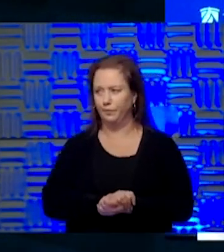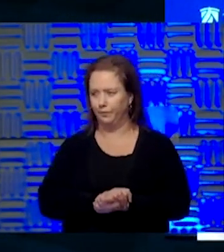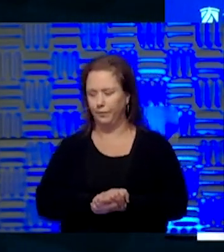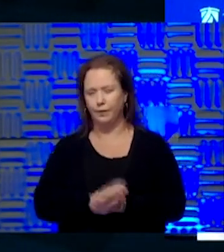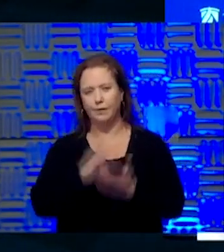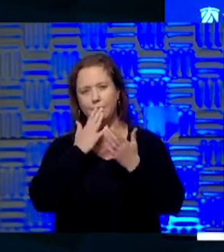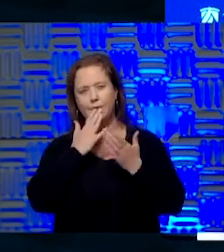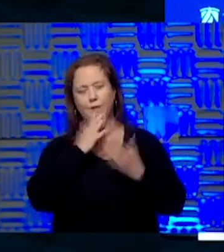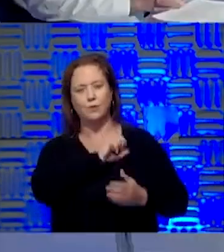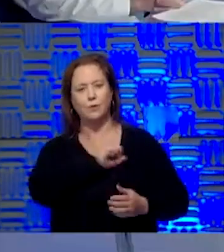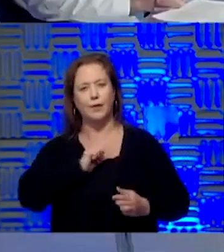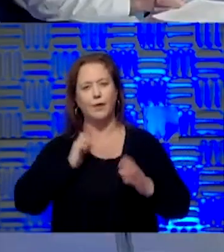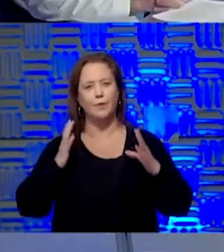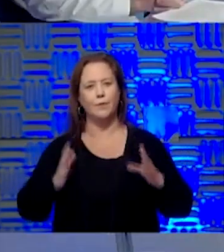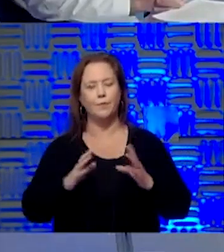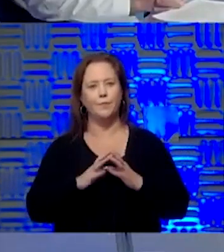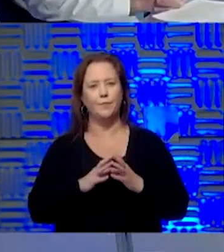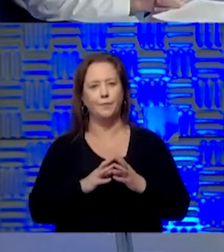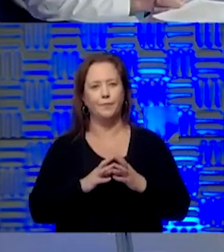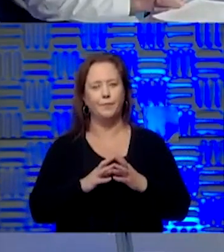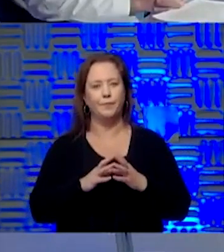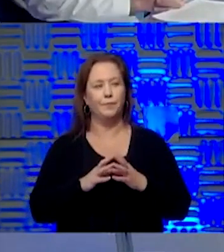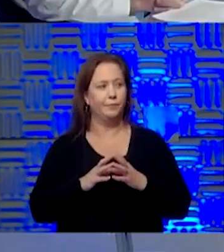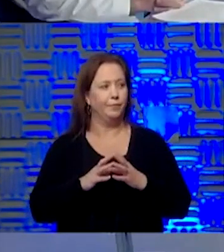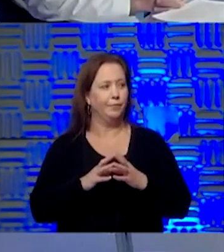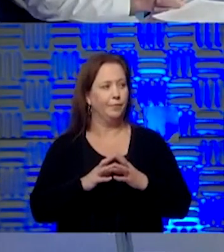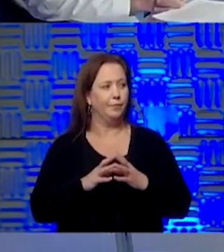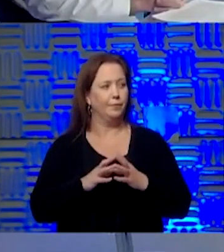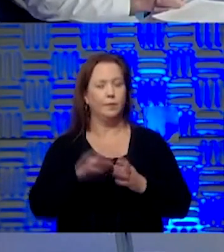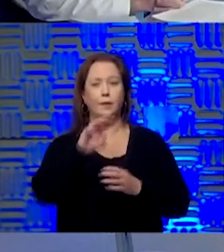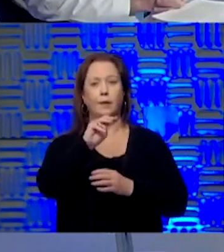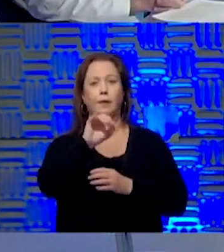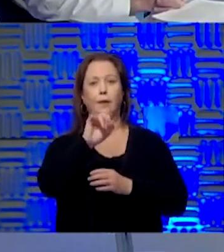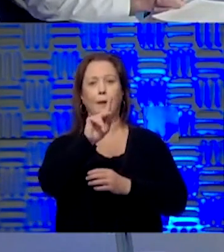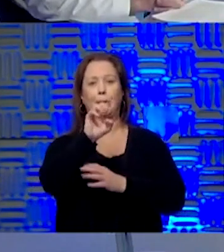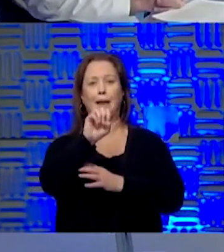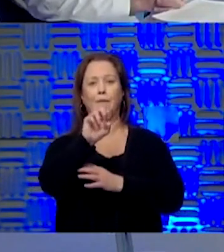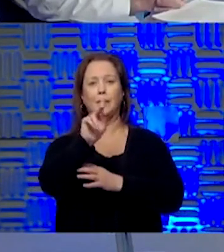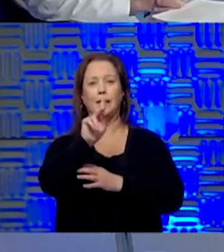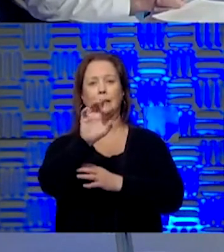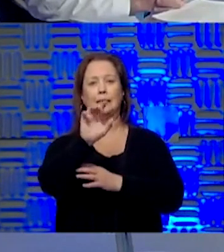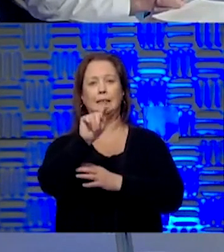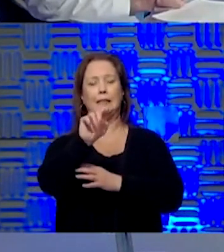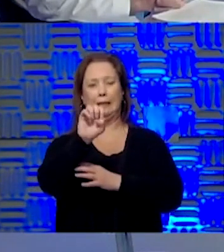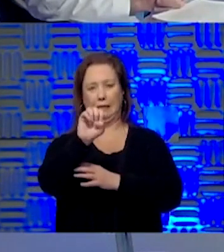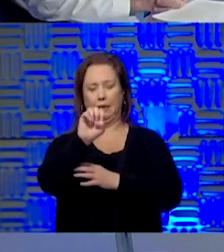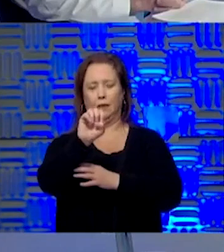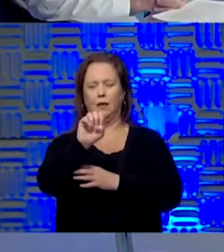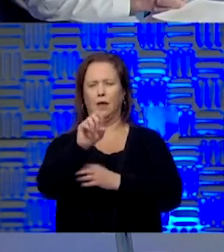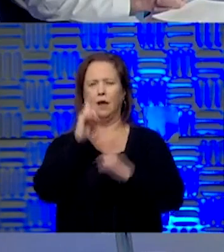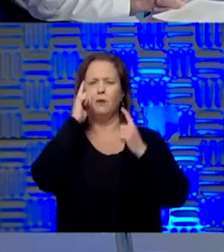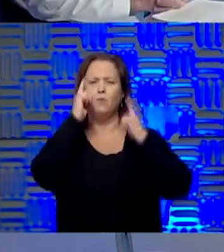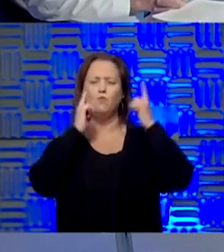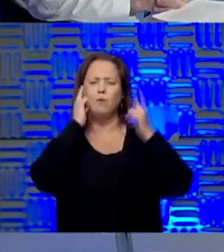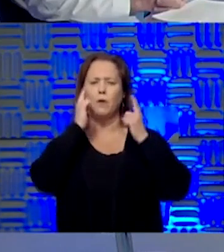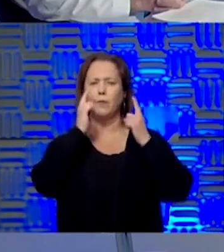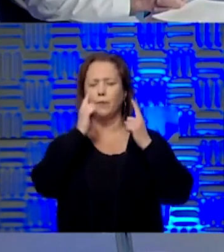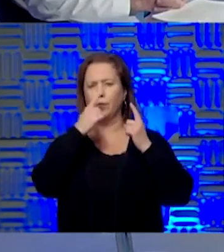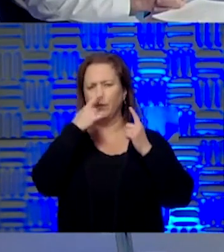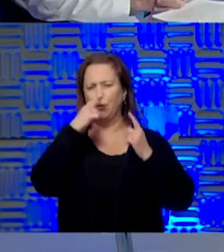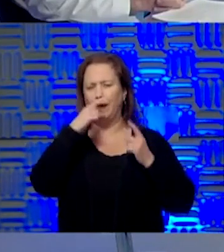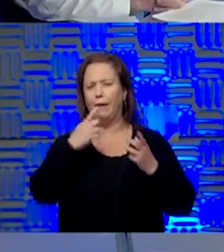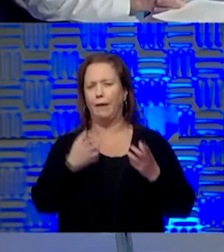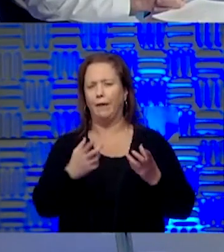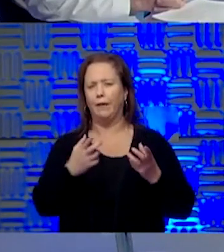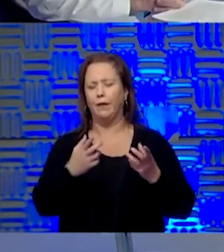Thank you, Senator. Other questions? Yeah, this is Mike from KCPT. I wonder if you all can address, I mean,